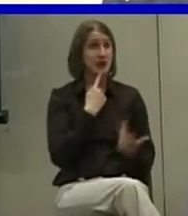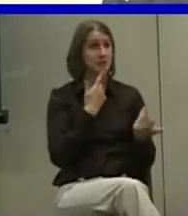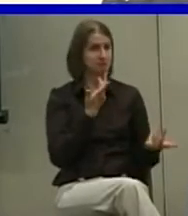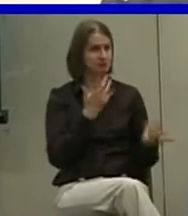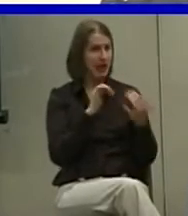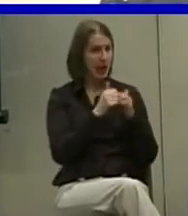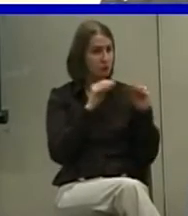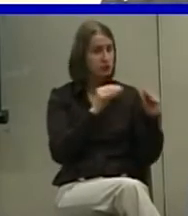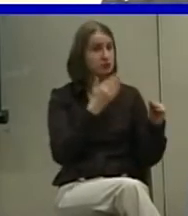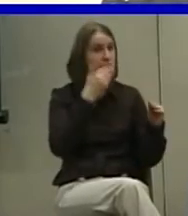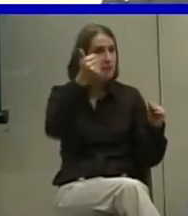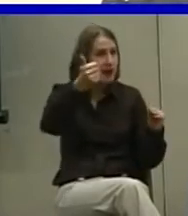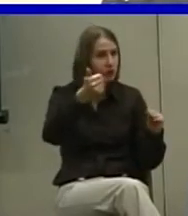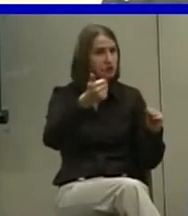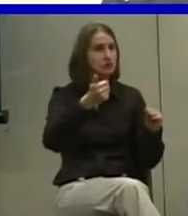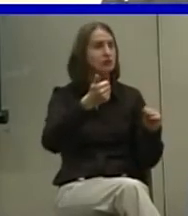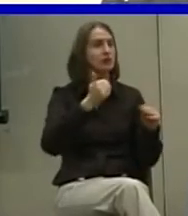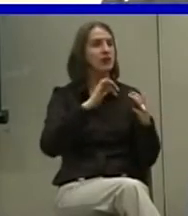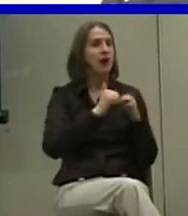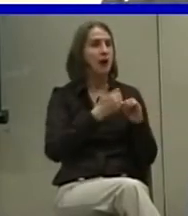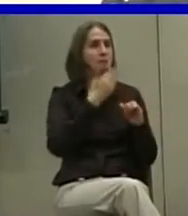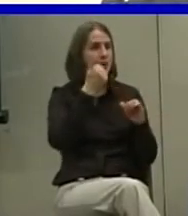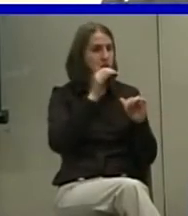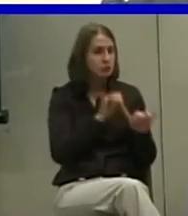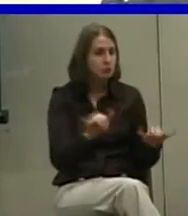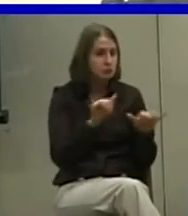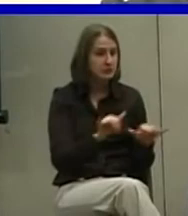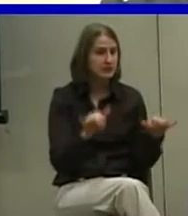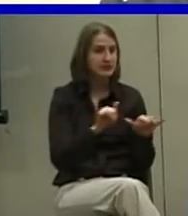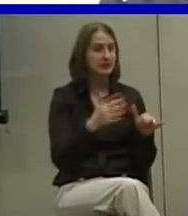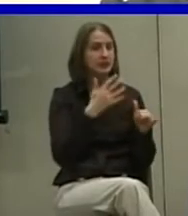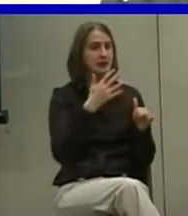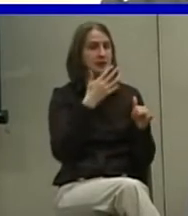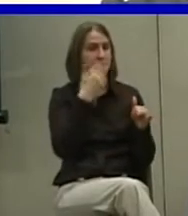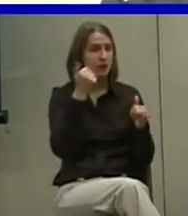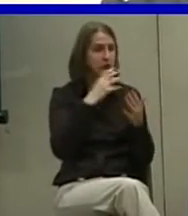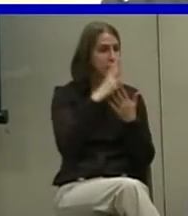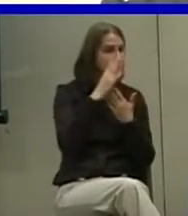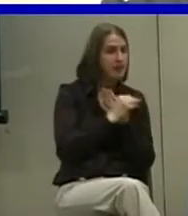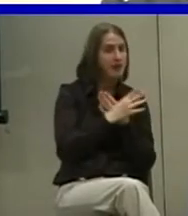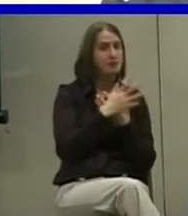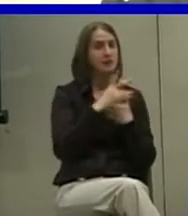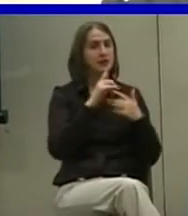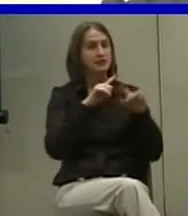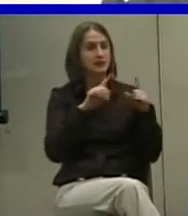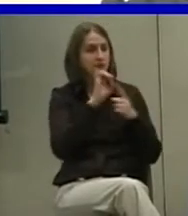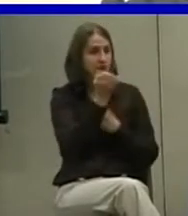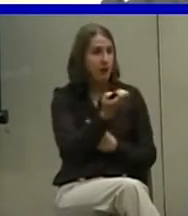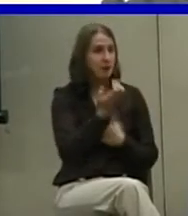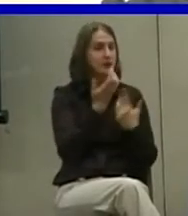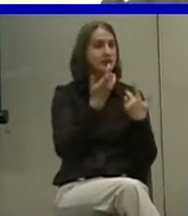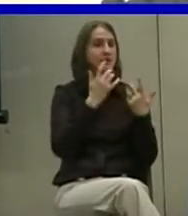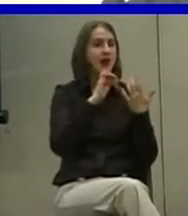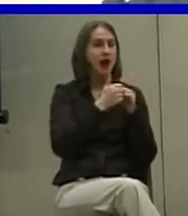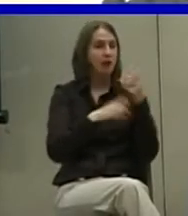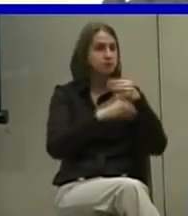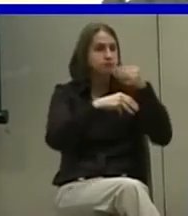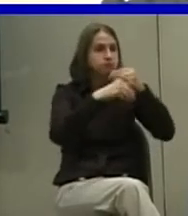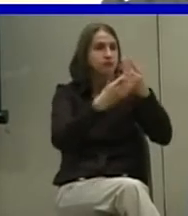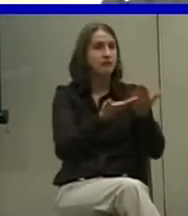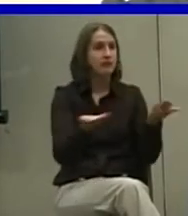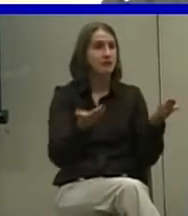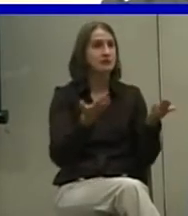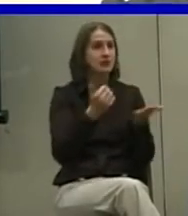we teach it better? How could we have a better routine? How could we use different curriculum? How could we arrange the environment different? How could we use supplements? But